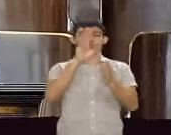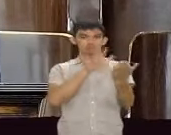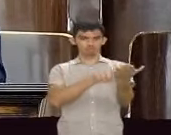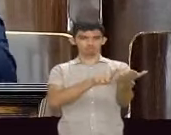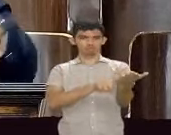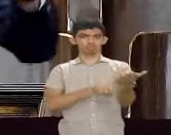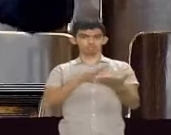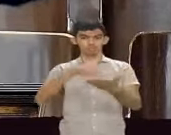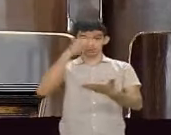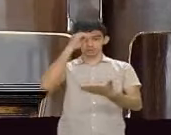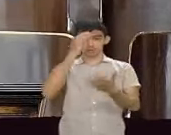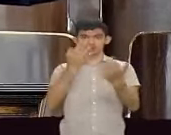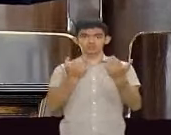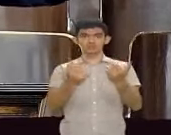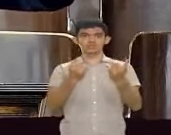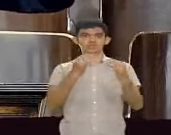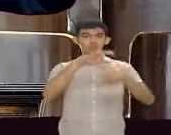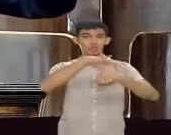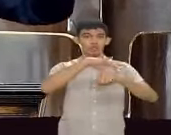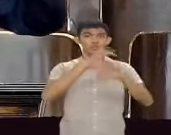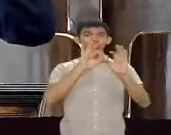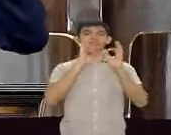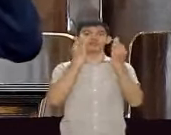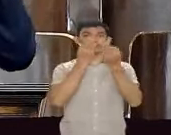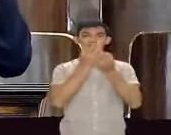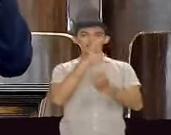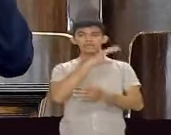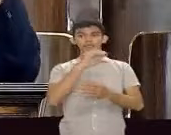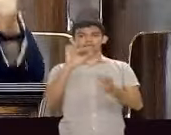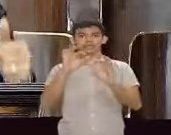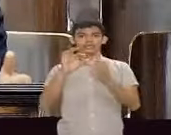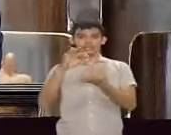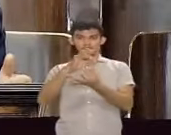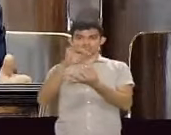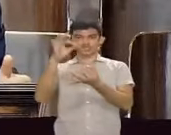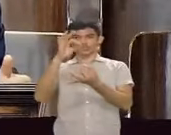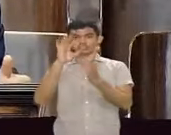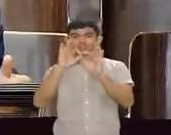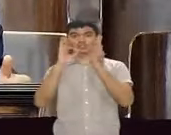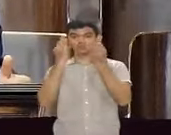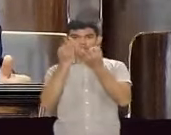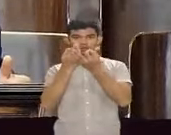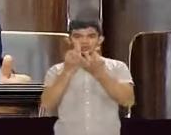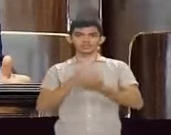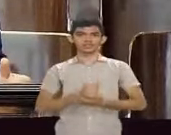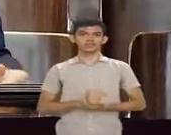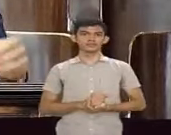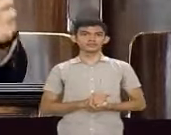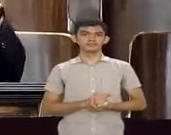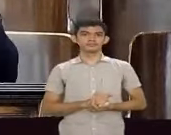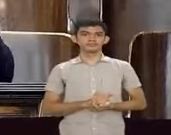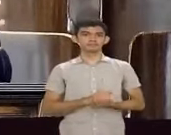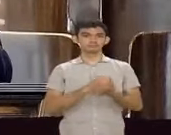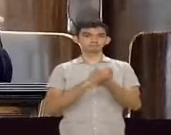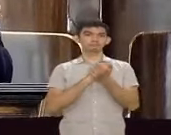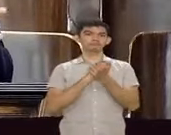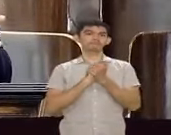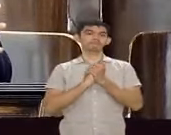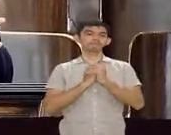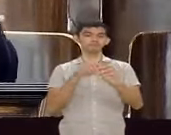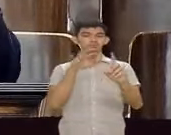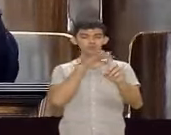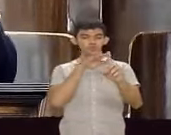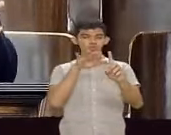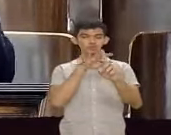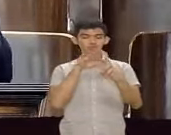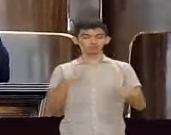there's two things that we learned tonight. The earthly family and the spiritual family. Examine us